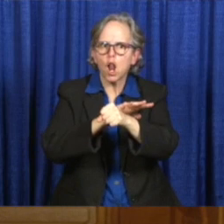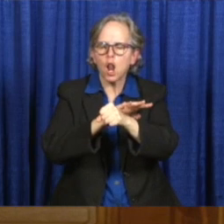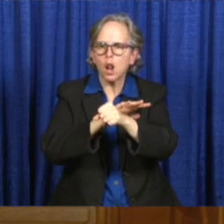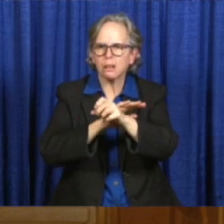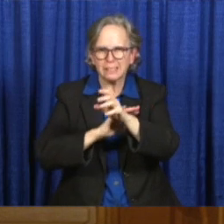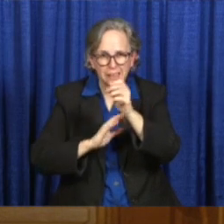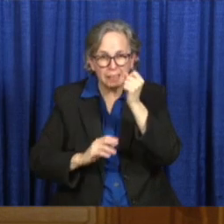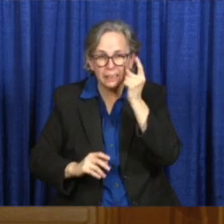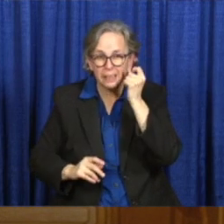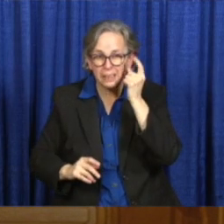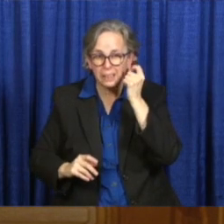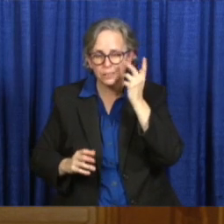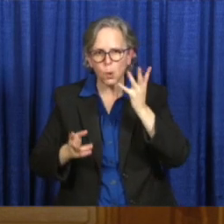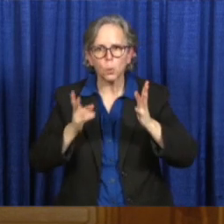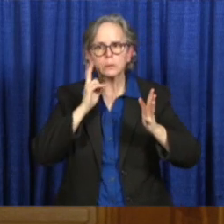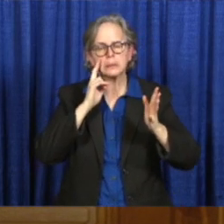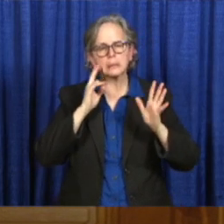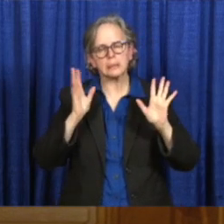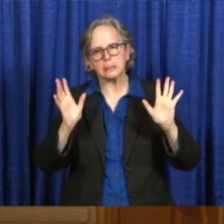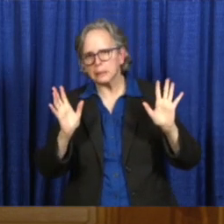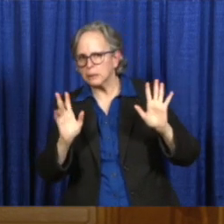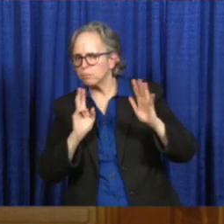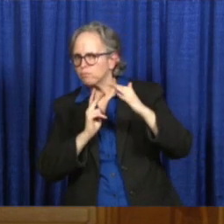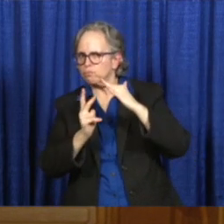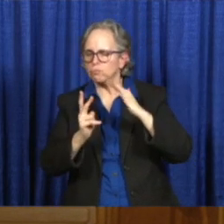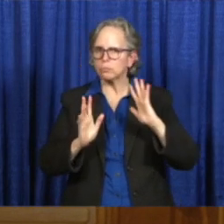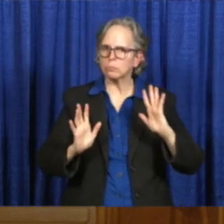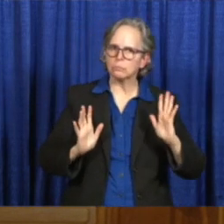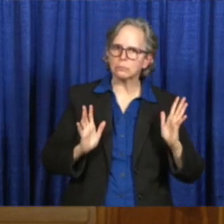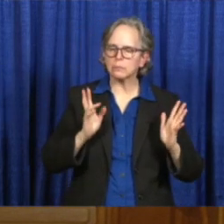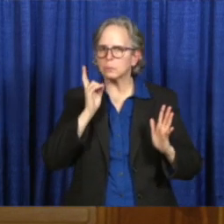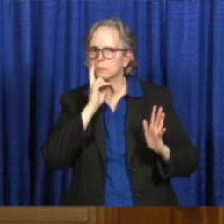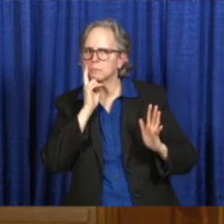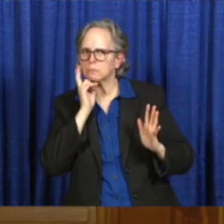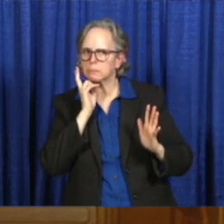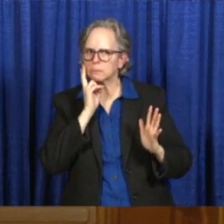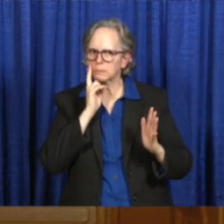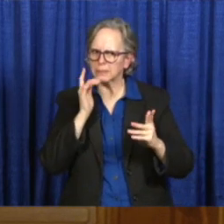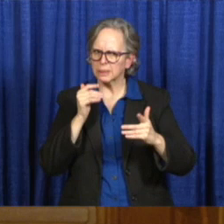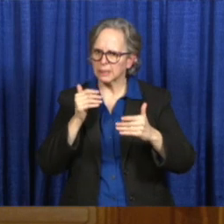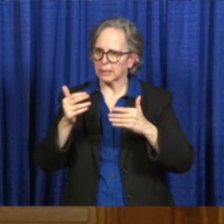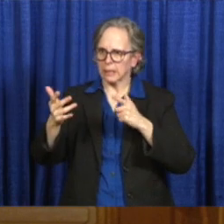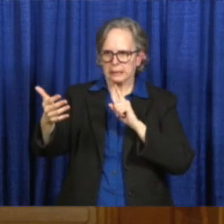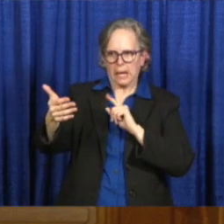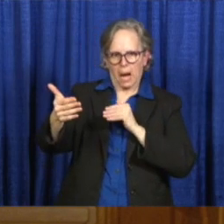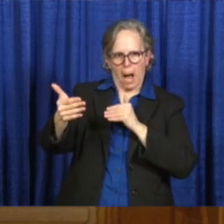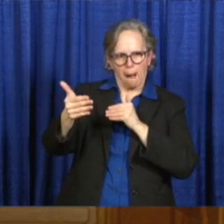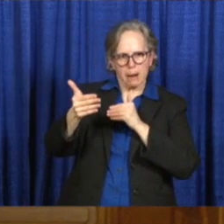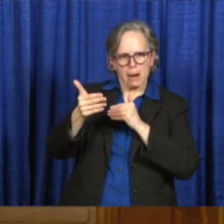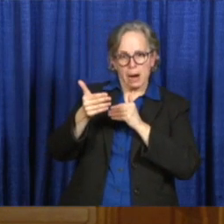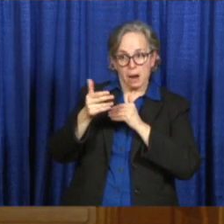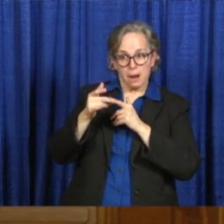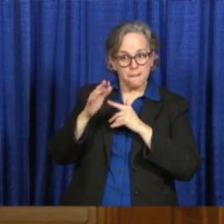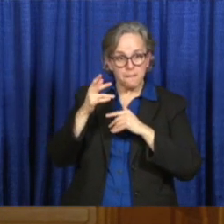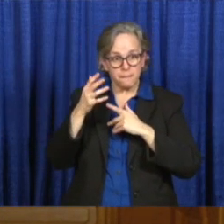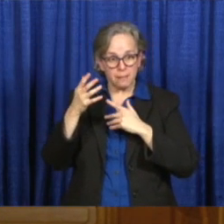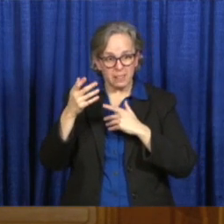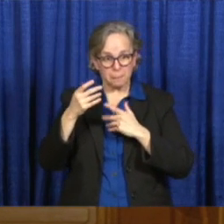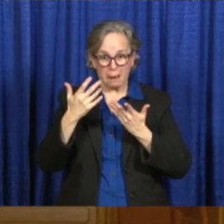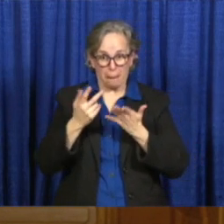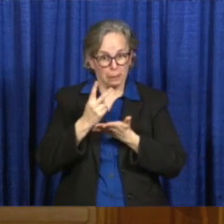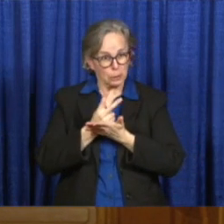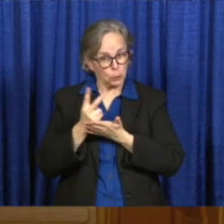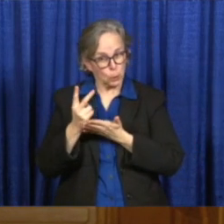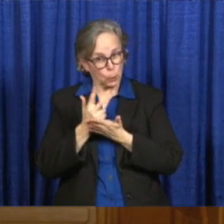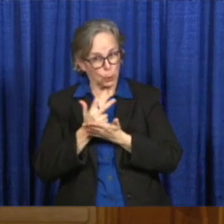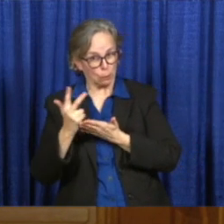what happens in this. We're not too far away from maybe as early as 2 weeks, 3 weeks. We don't